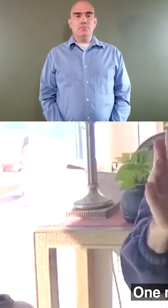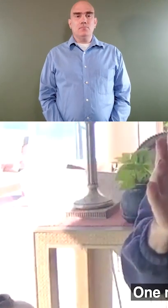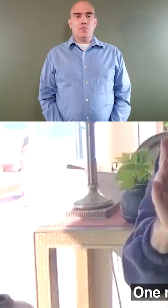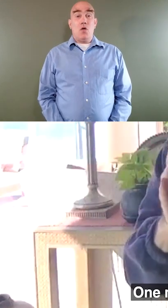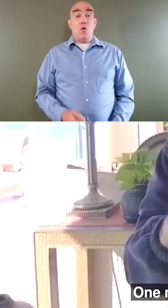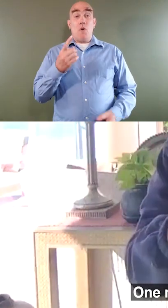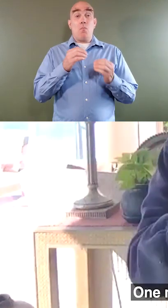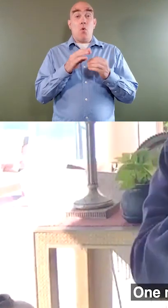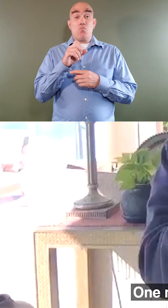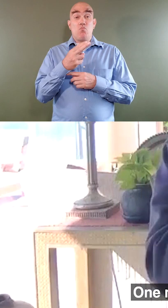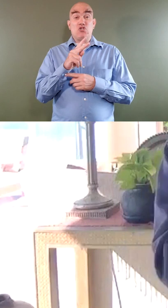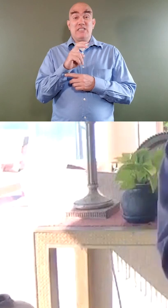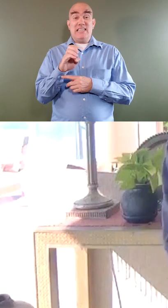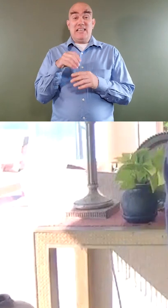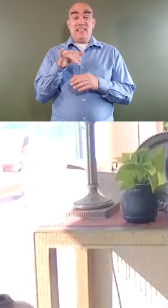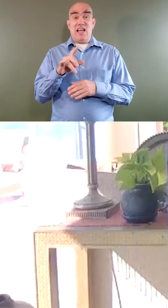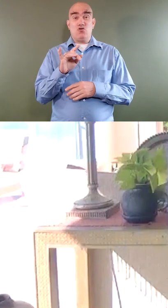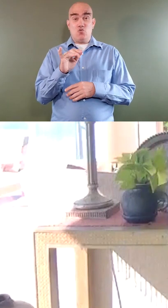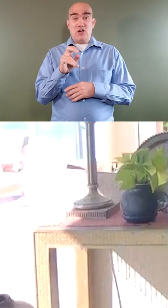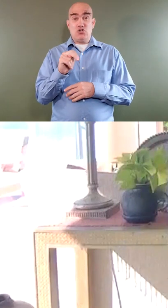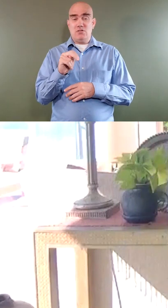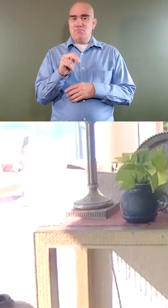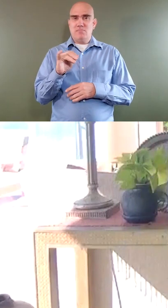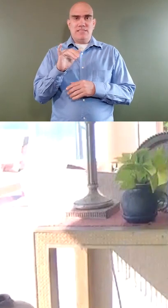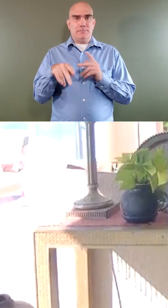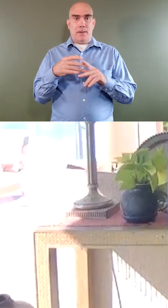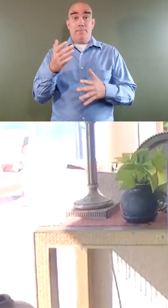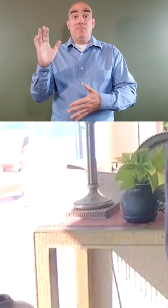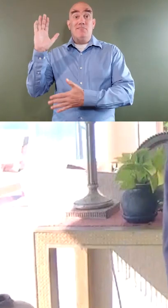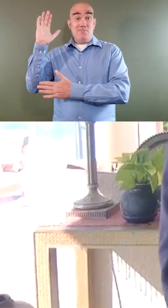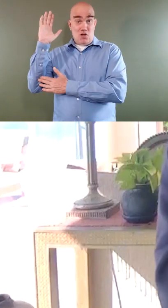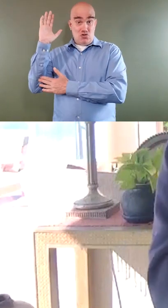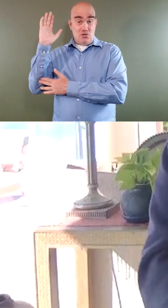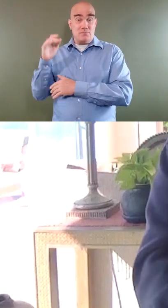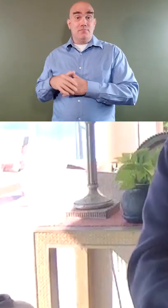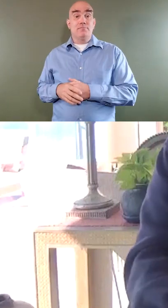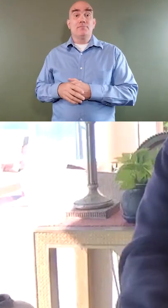One more brush knee in that direction. Same type of brush knee.